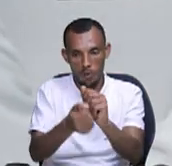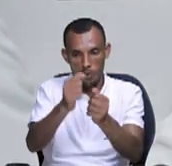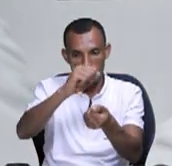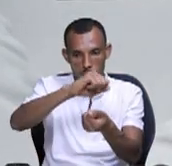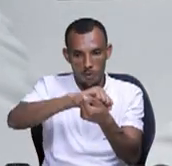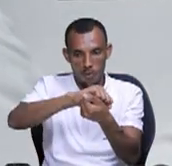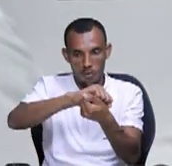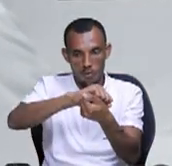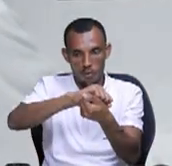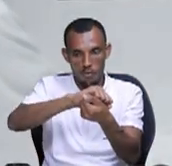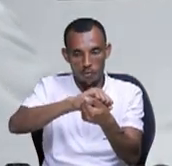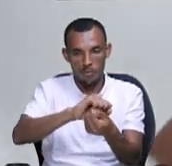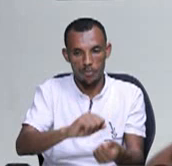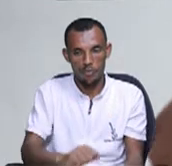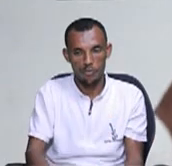convert